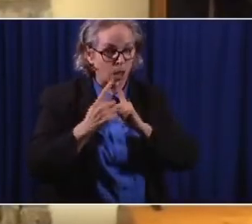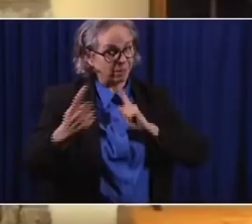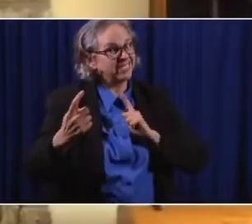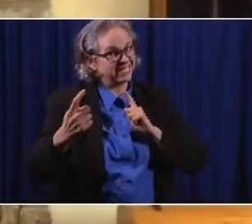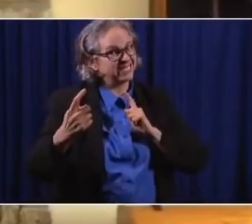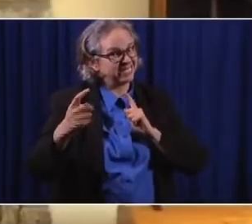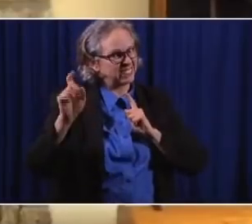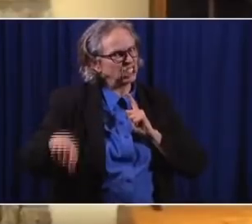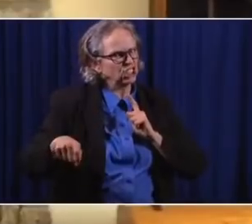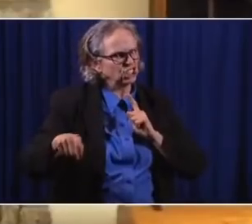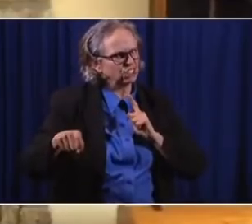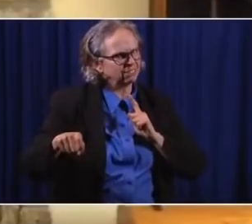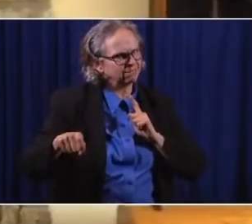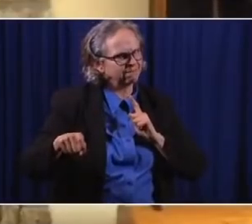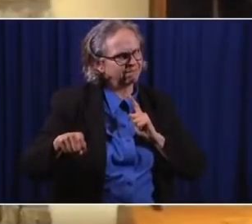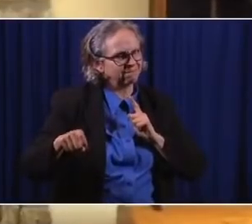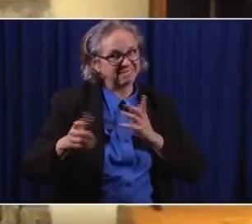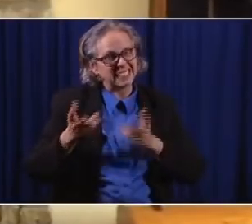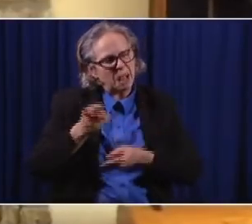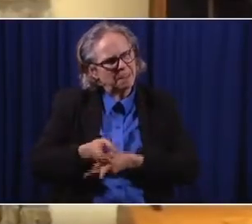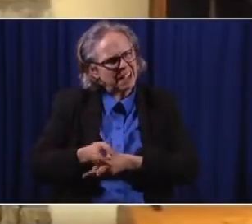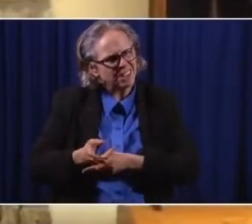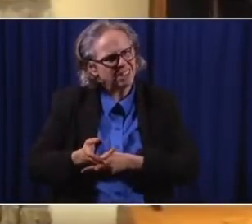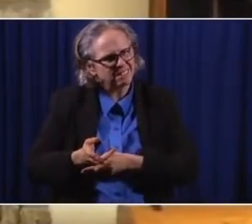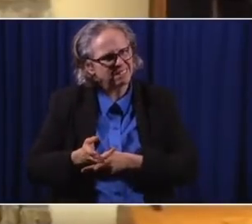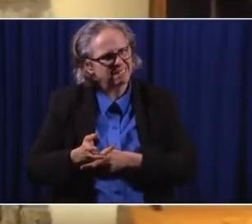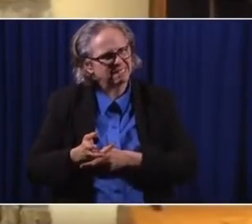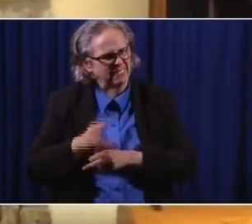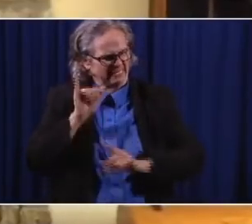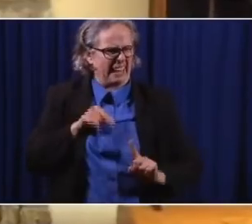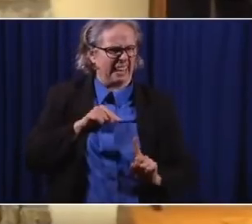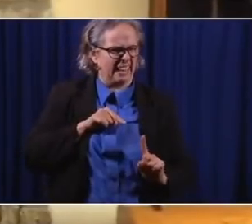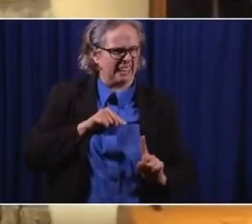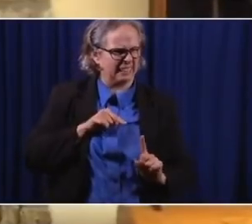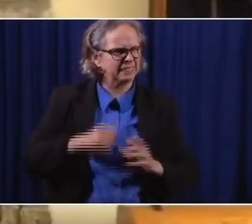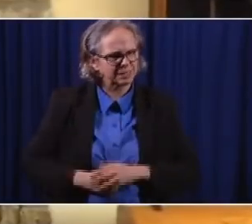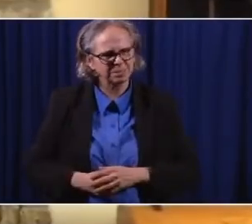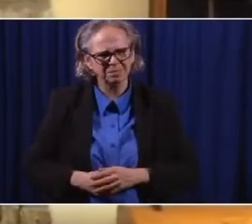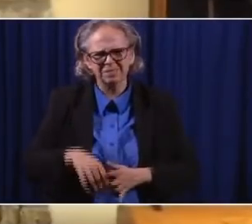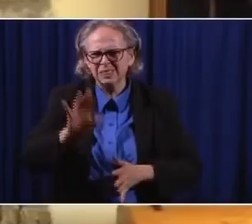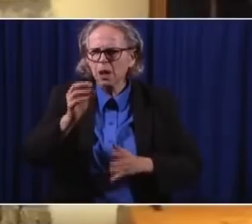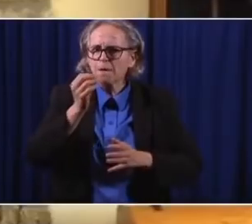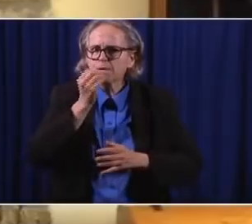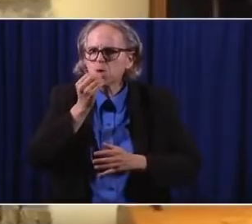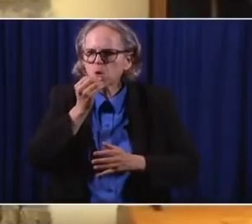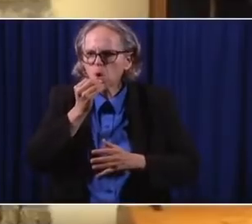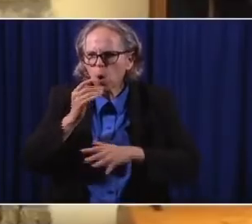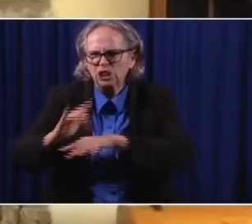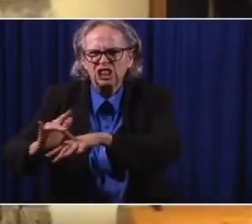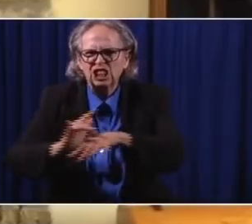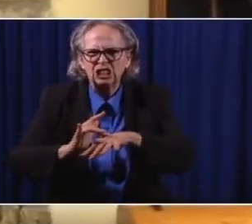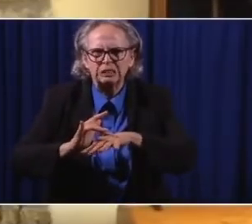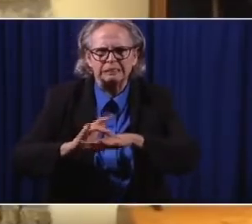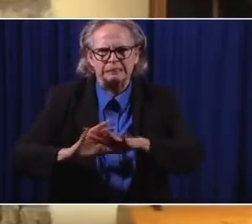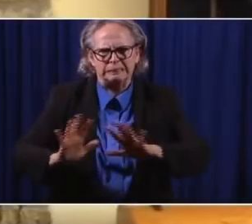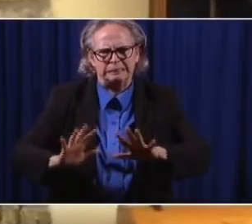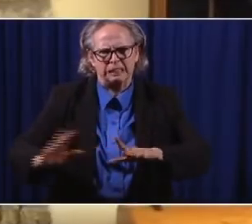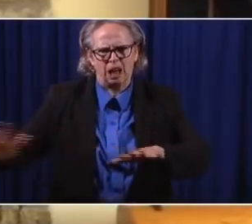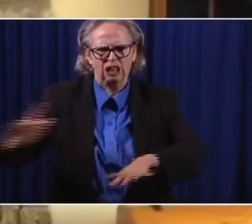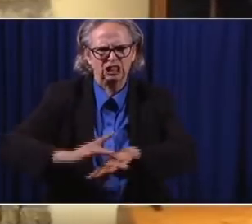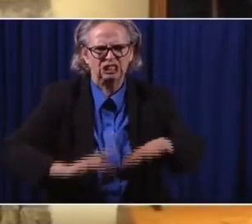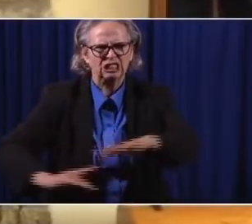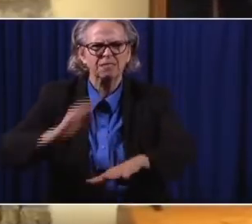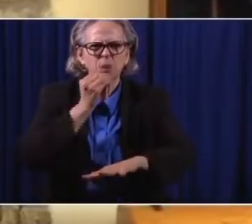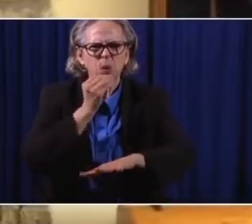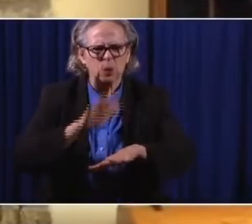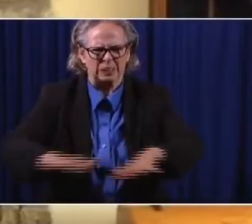distance. Be careful. Be careful about the food. But these are all things that people can certainly